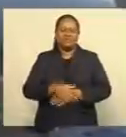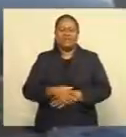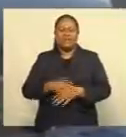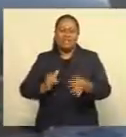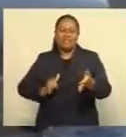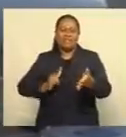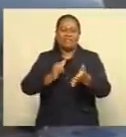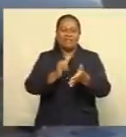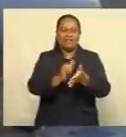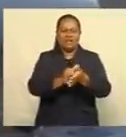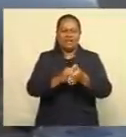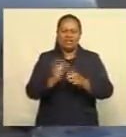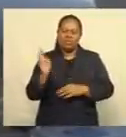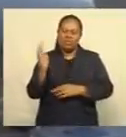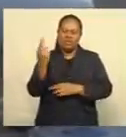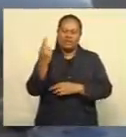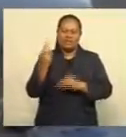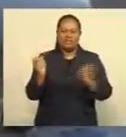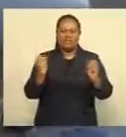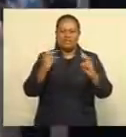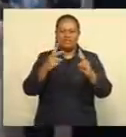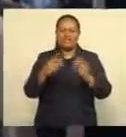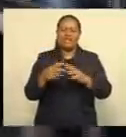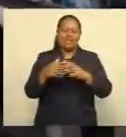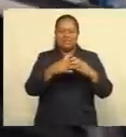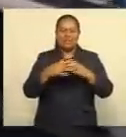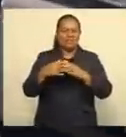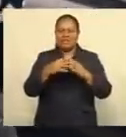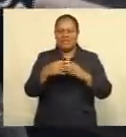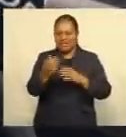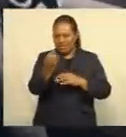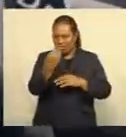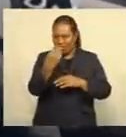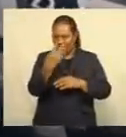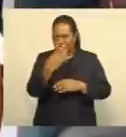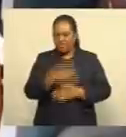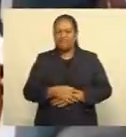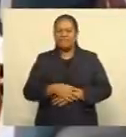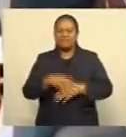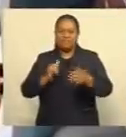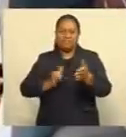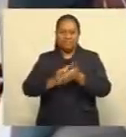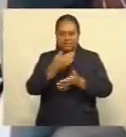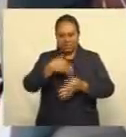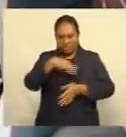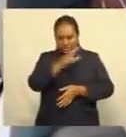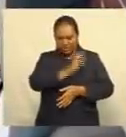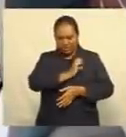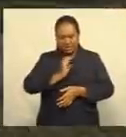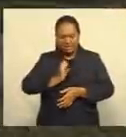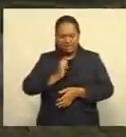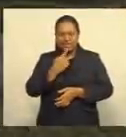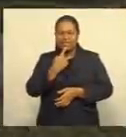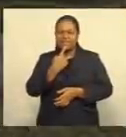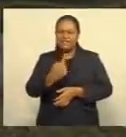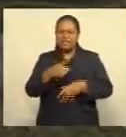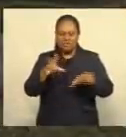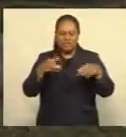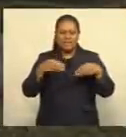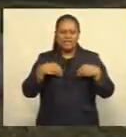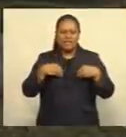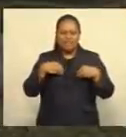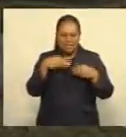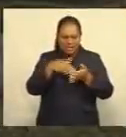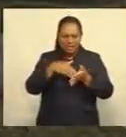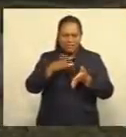flights to Auckland, Sydney, Los Angeles and Hong Kong. Airline Chief Executive Andre Filion says to receive this